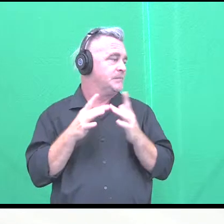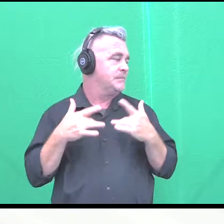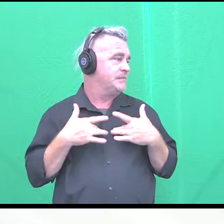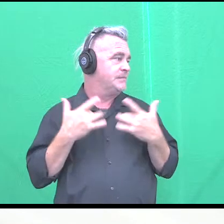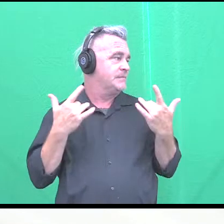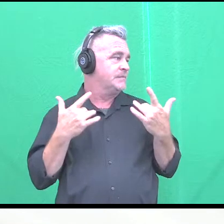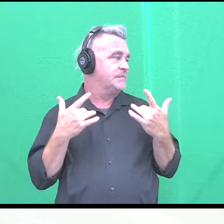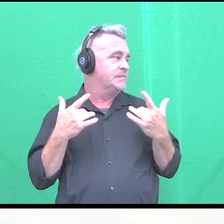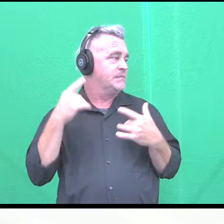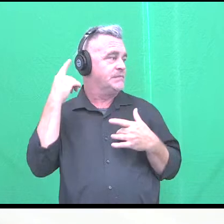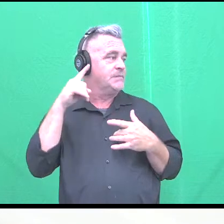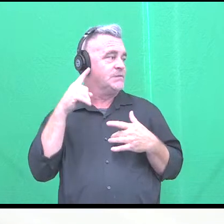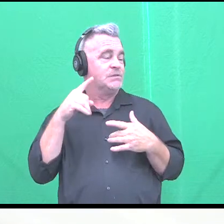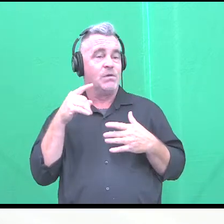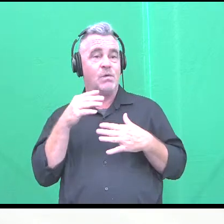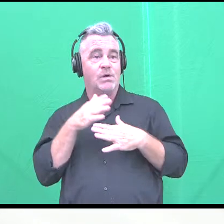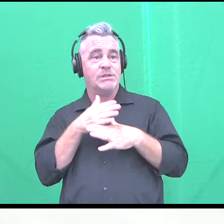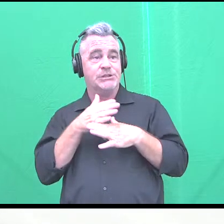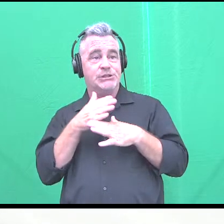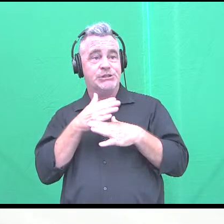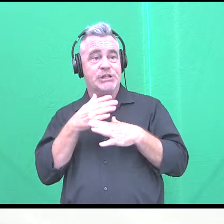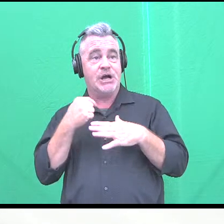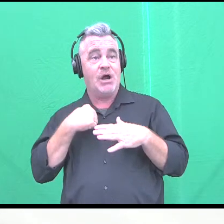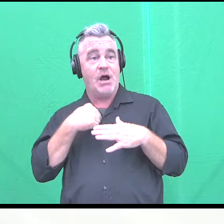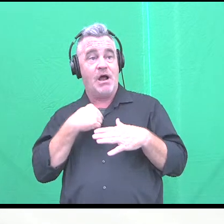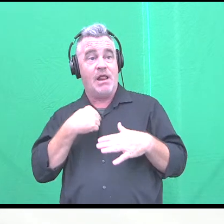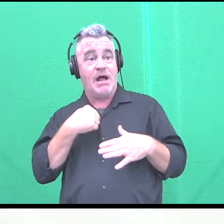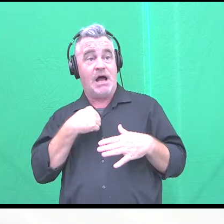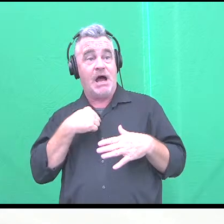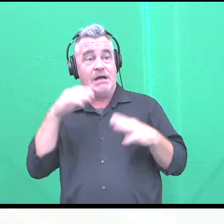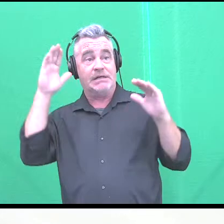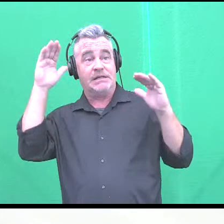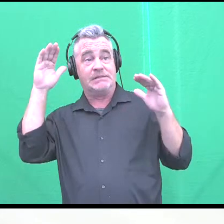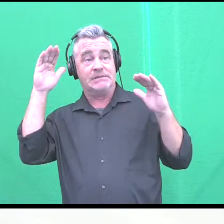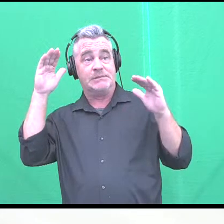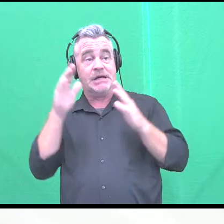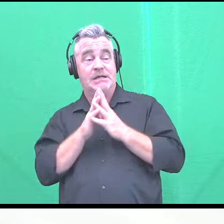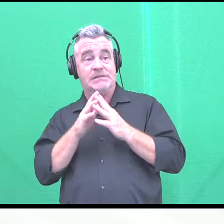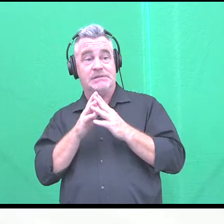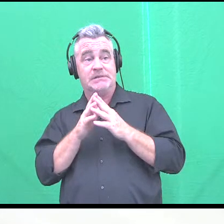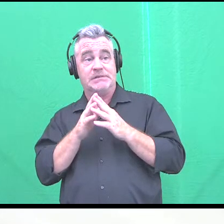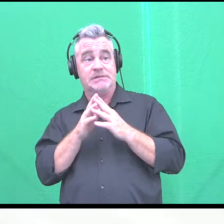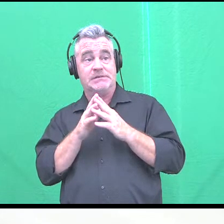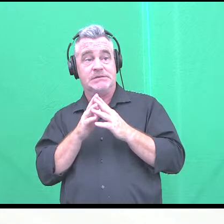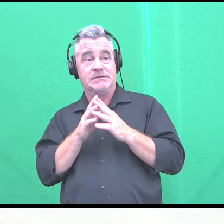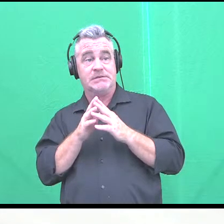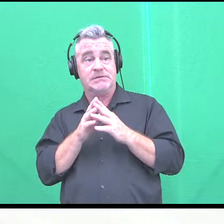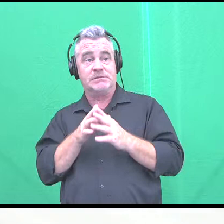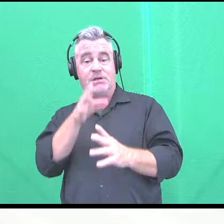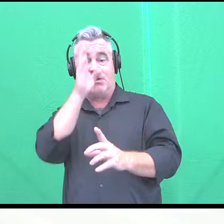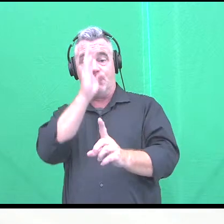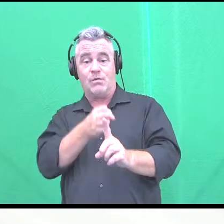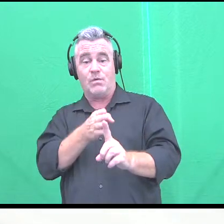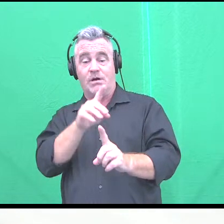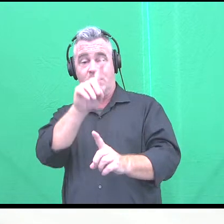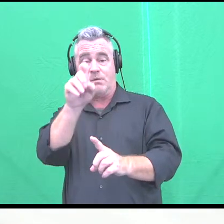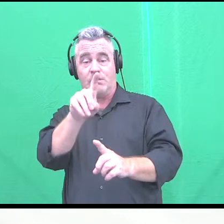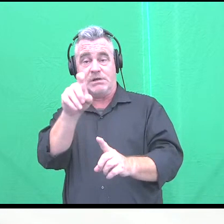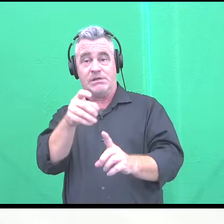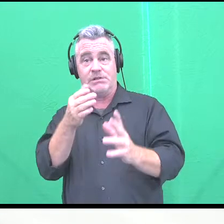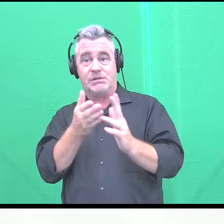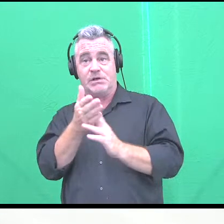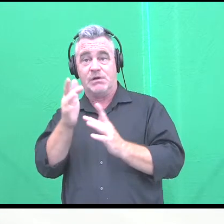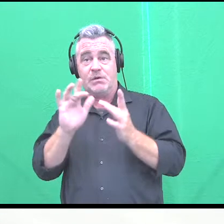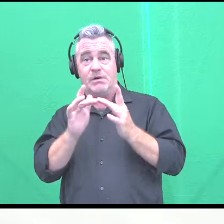though, to share that I expect that the direct inquiries through our website and